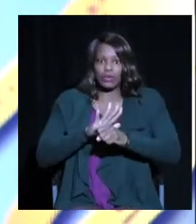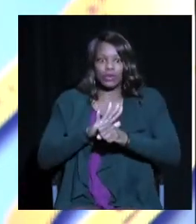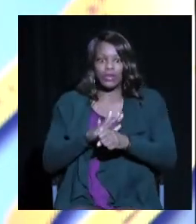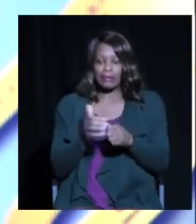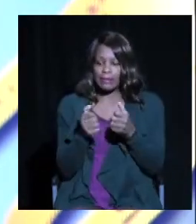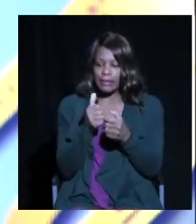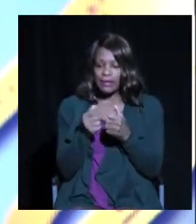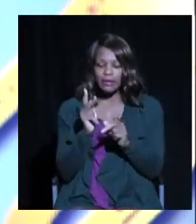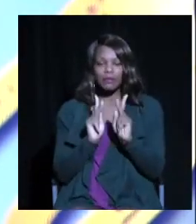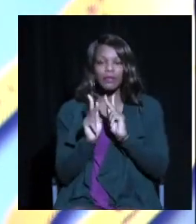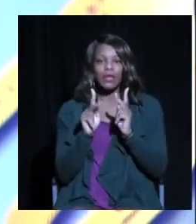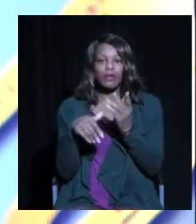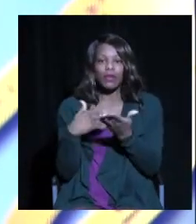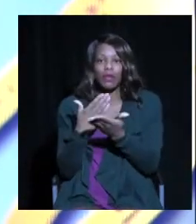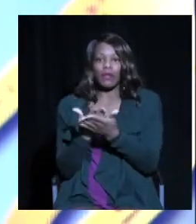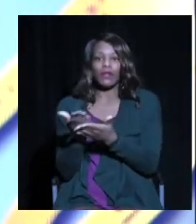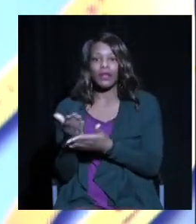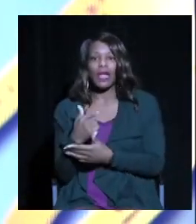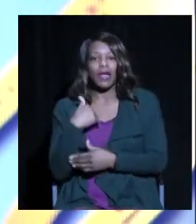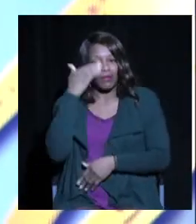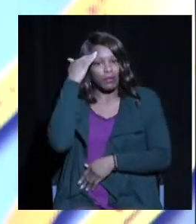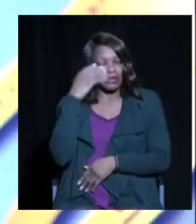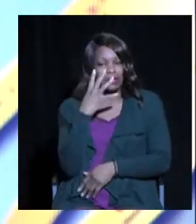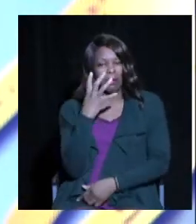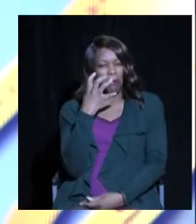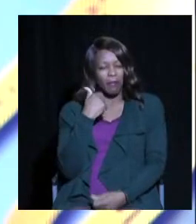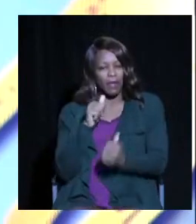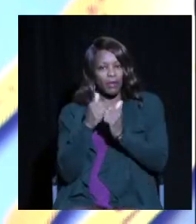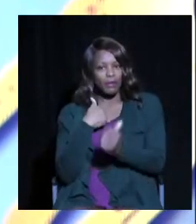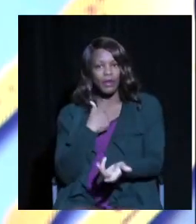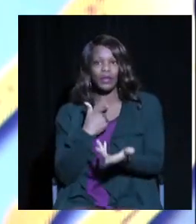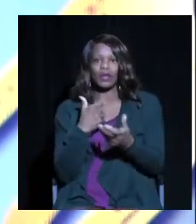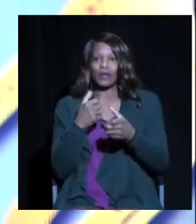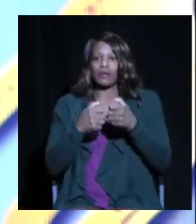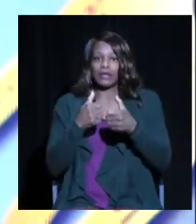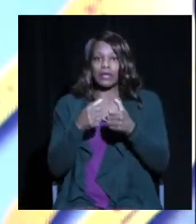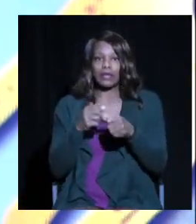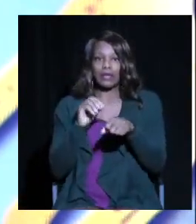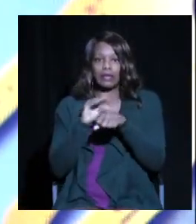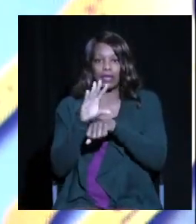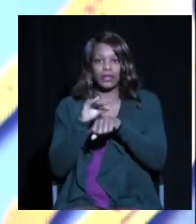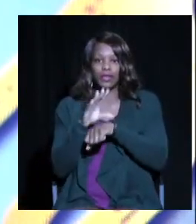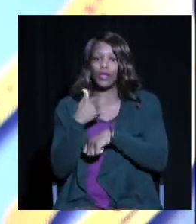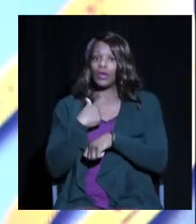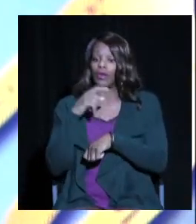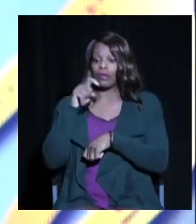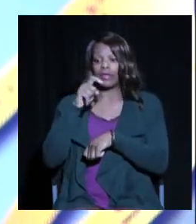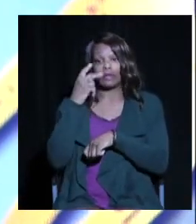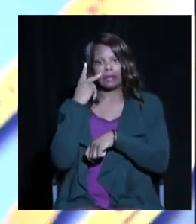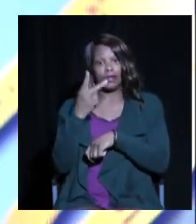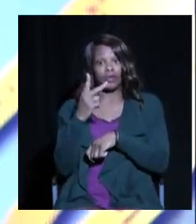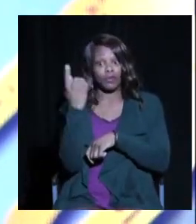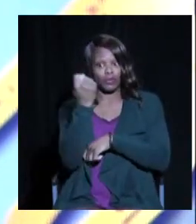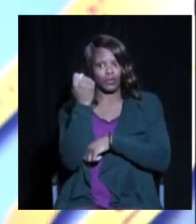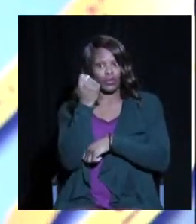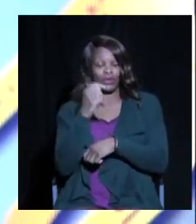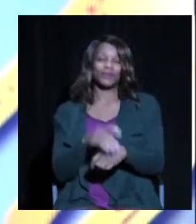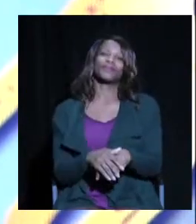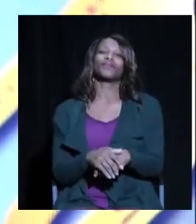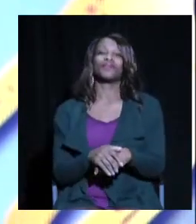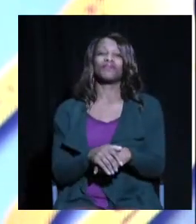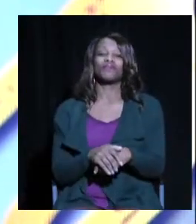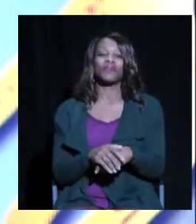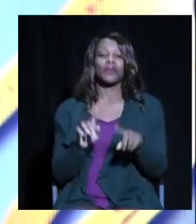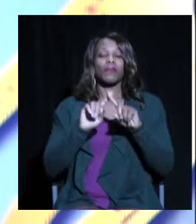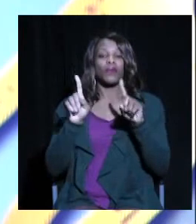texting people on the way there, and I could tell she's mad at me. And so I'm texting the counselor, like, we're going to have to come in for a session on Tuesday. And it turns